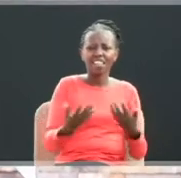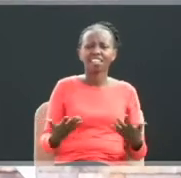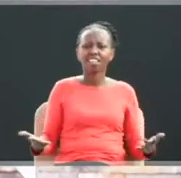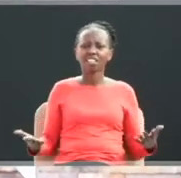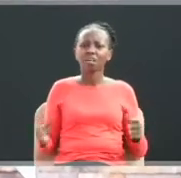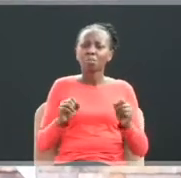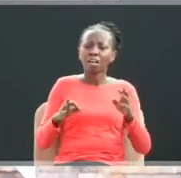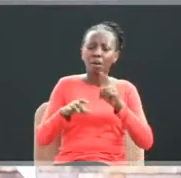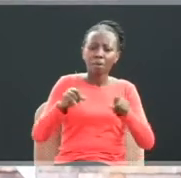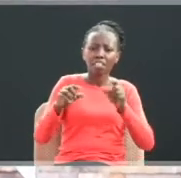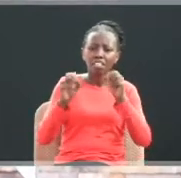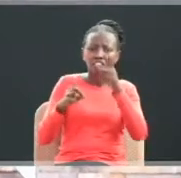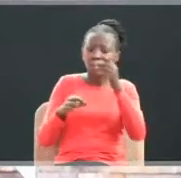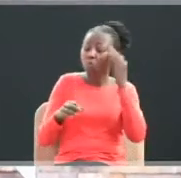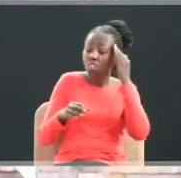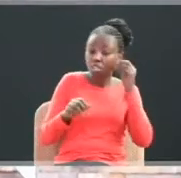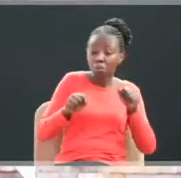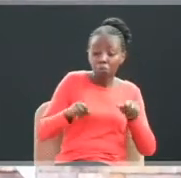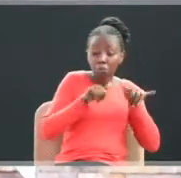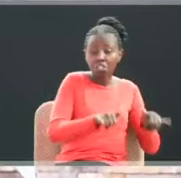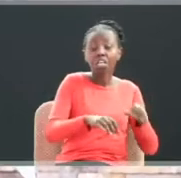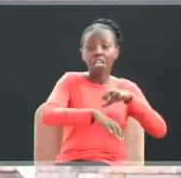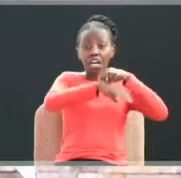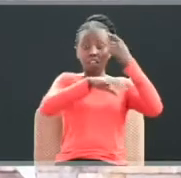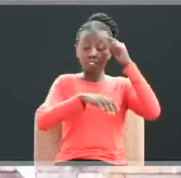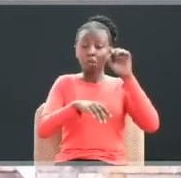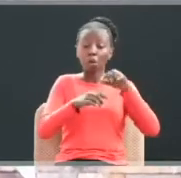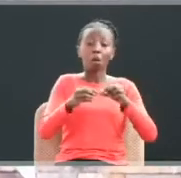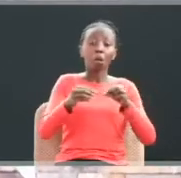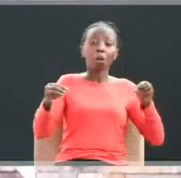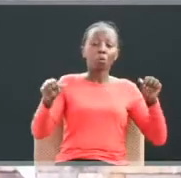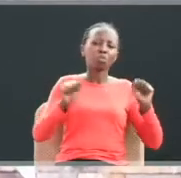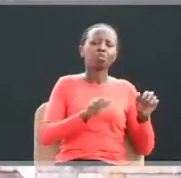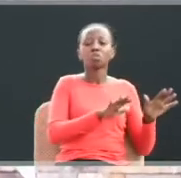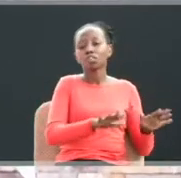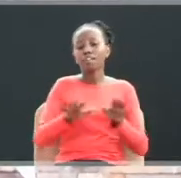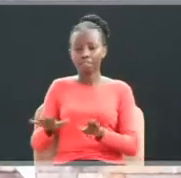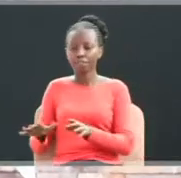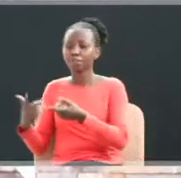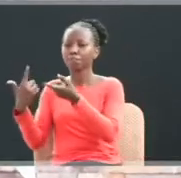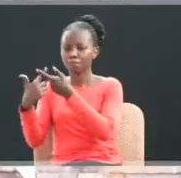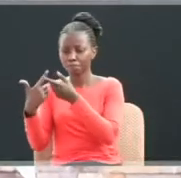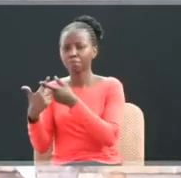Petro. Utajiumiza mwenyewe. Number two, ama ya pili. Ambayo ni nzuri kwa Mkristo.